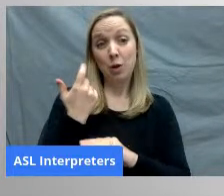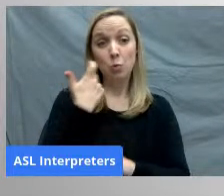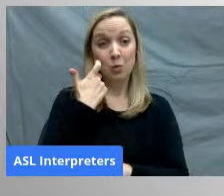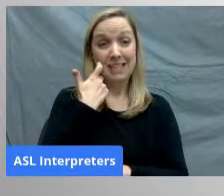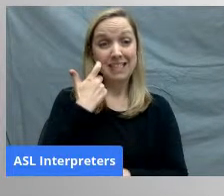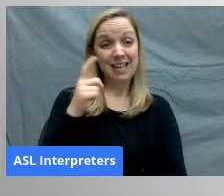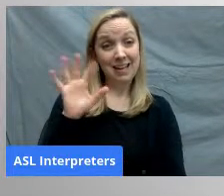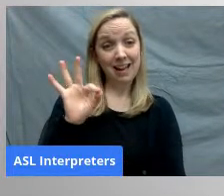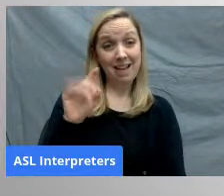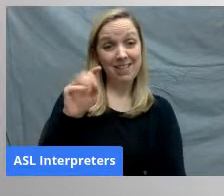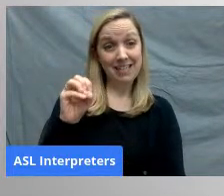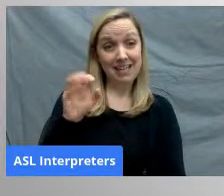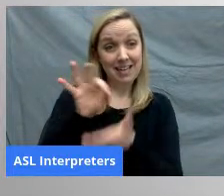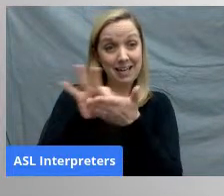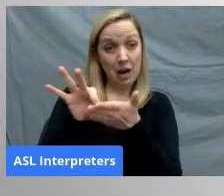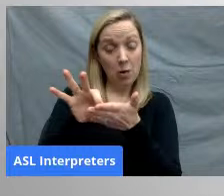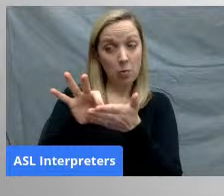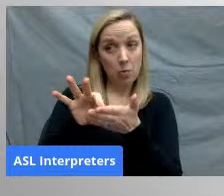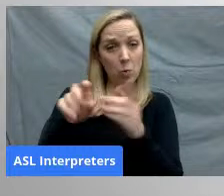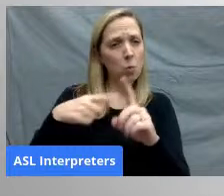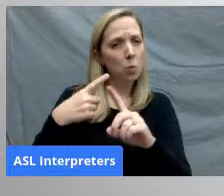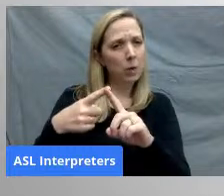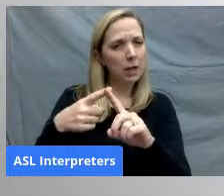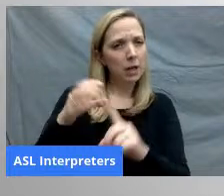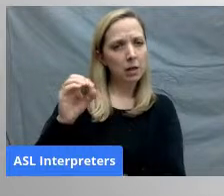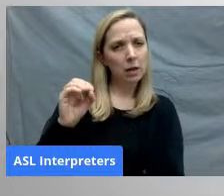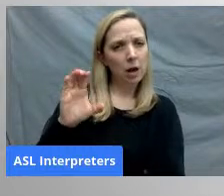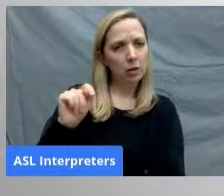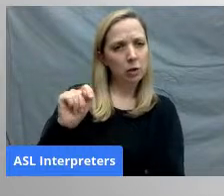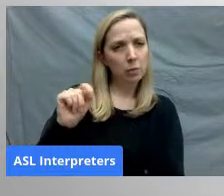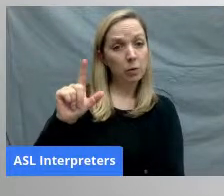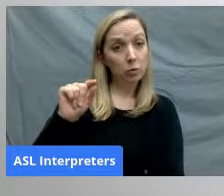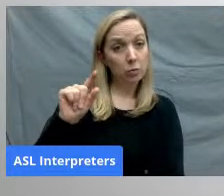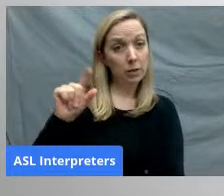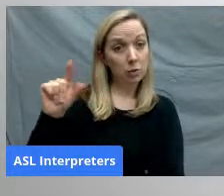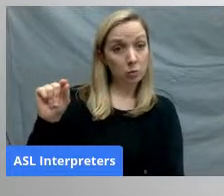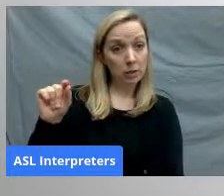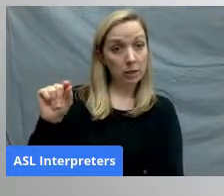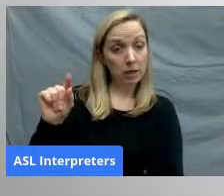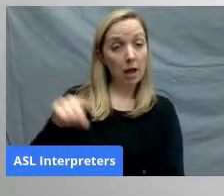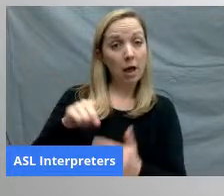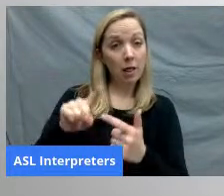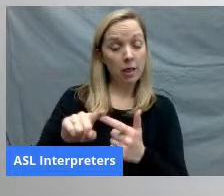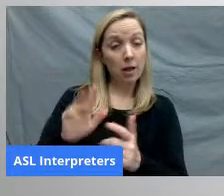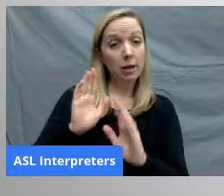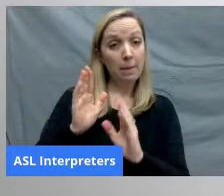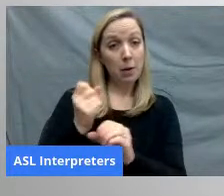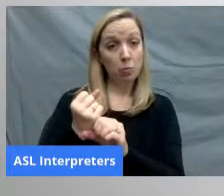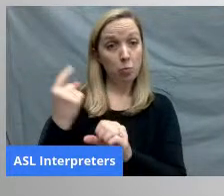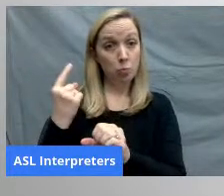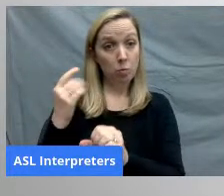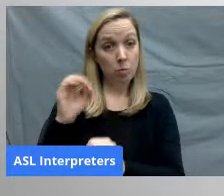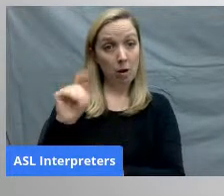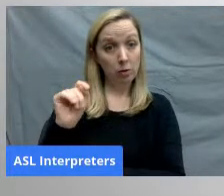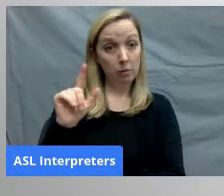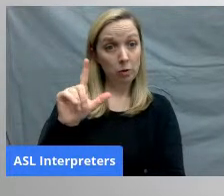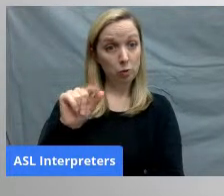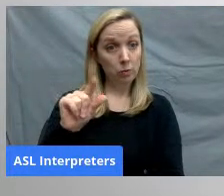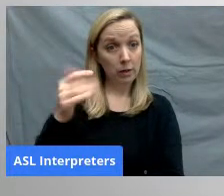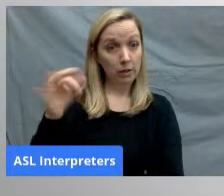was in October of 2020, and compare that to the October of 2019 count,